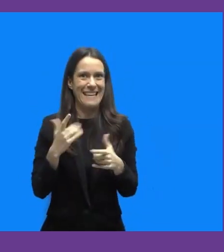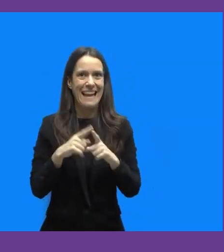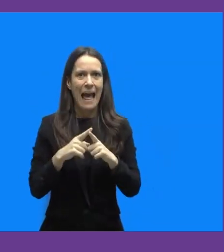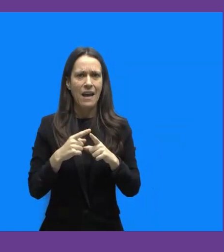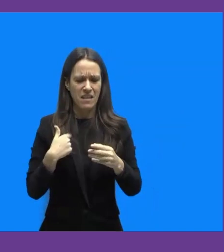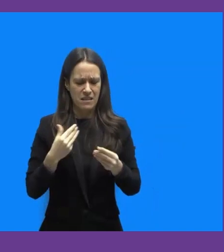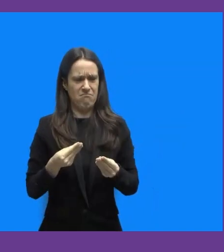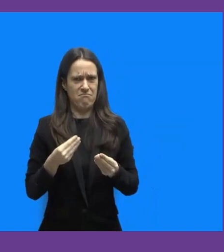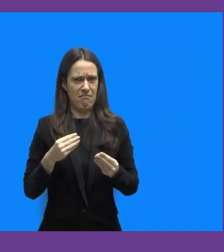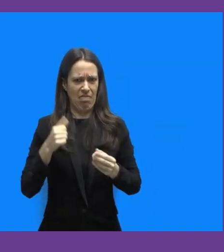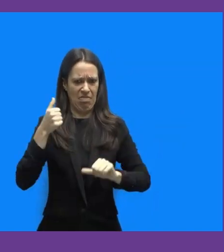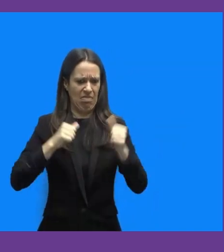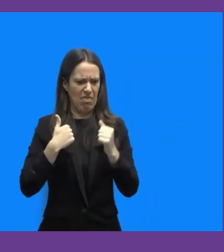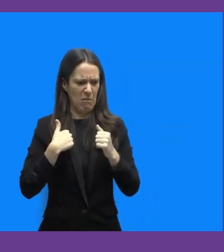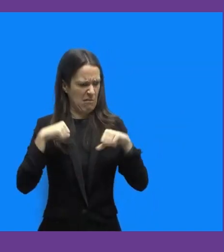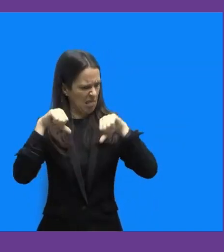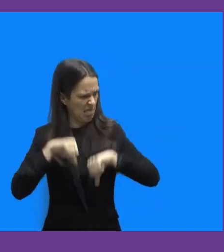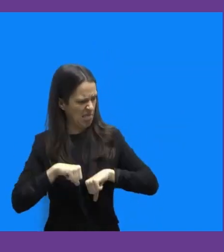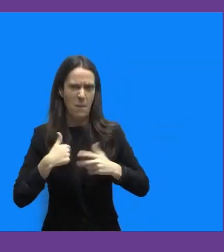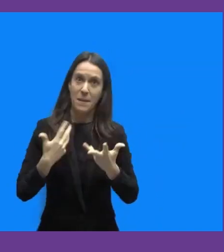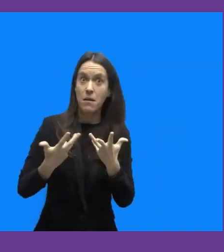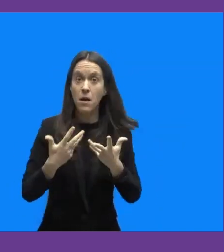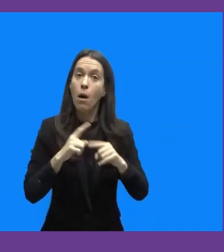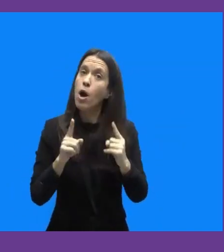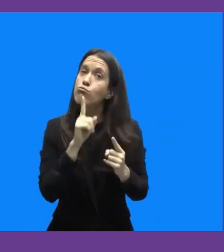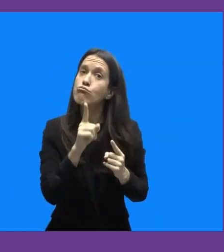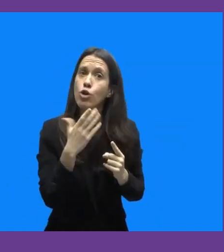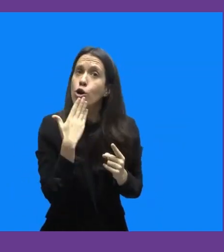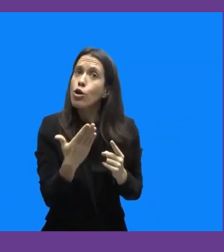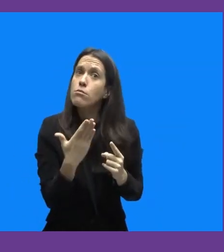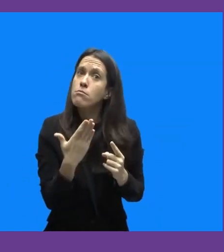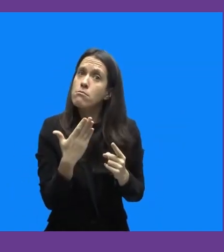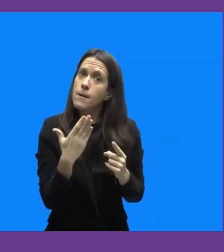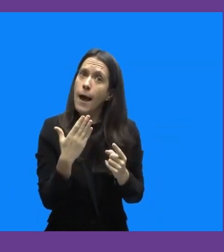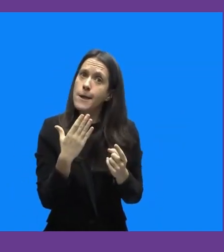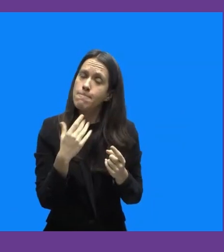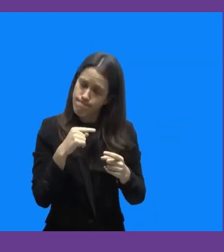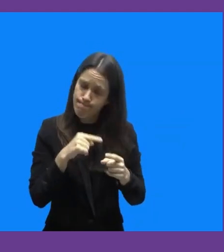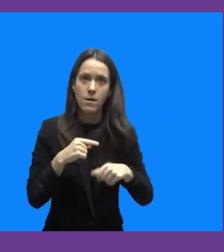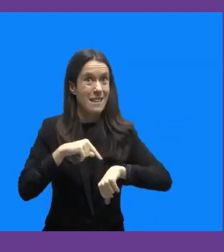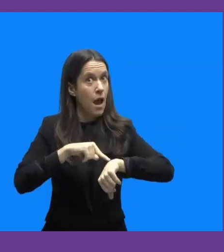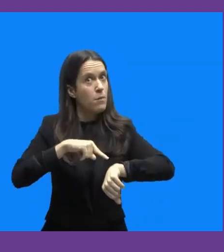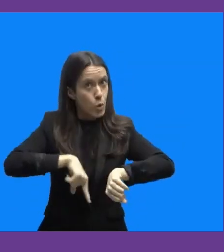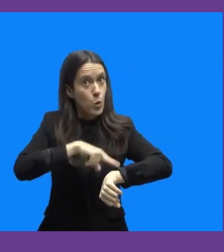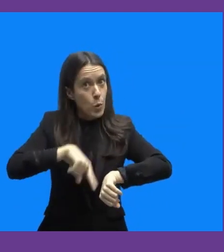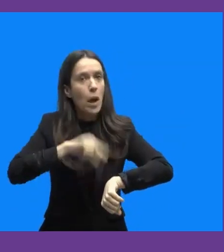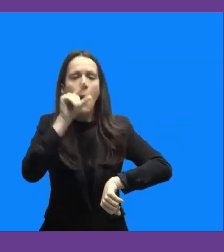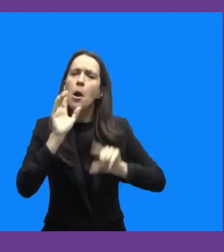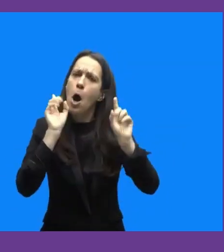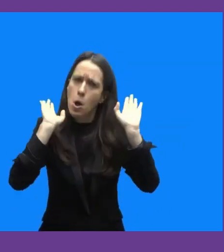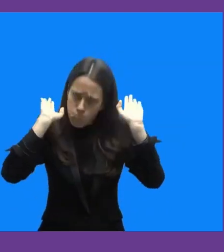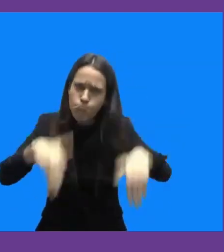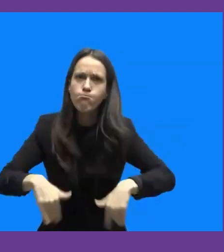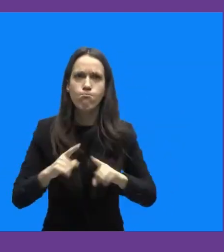to Alice and to me, but it was really time taking. How do you say that? Time taking.